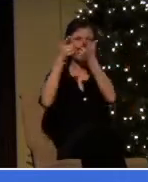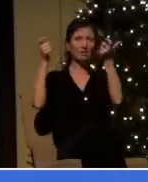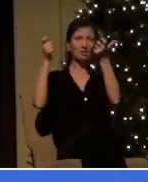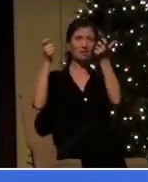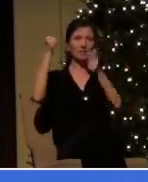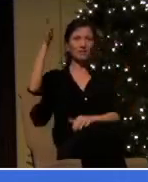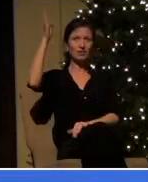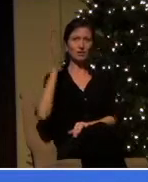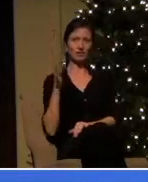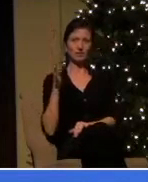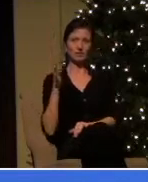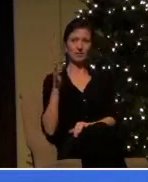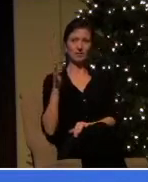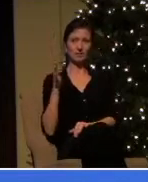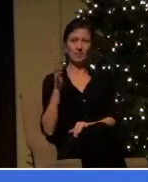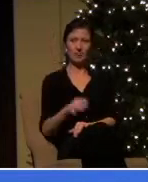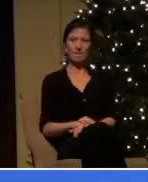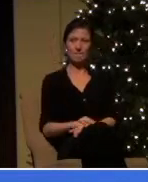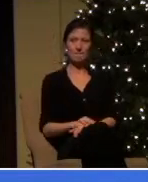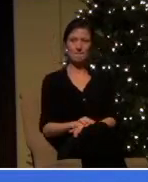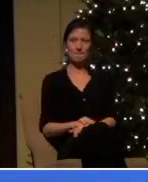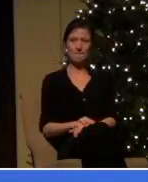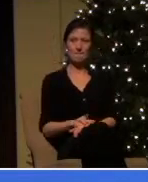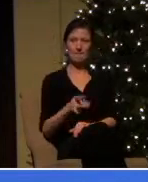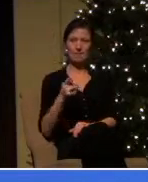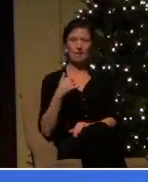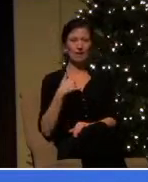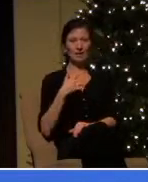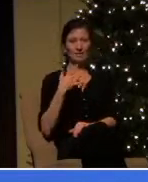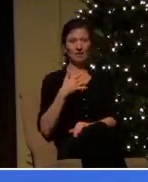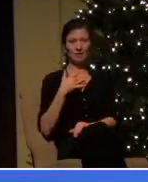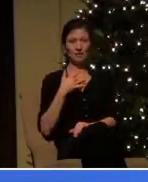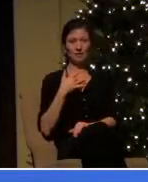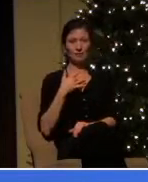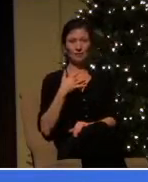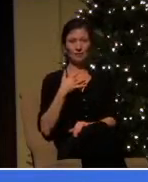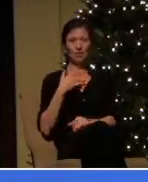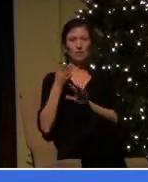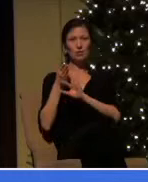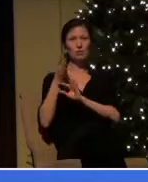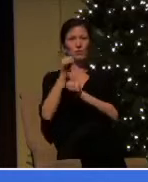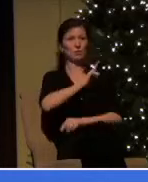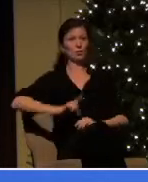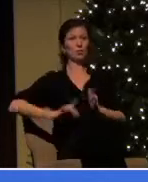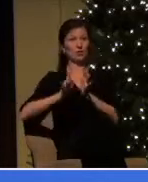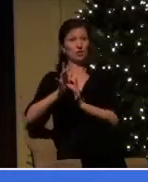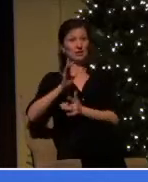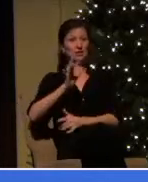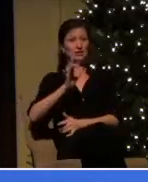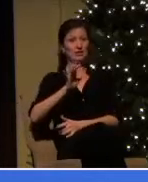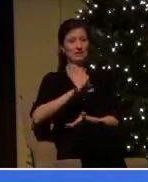And we've become equally convinced that the Lord Jesus, by his death and by his resurrection, his ascension, and by